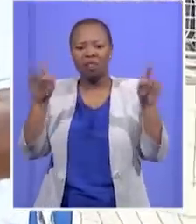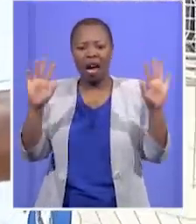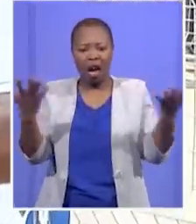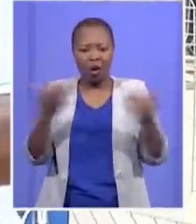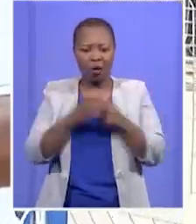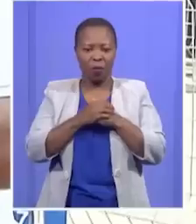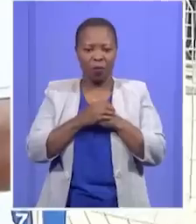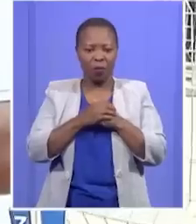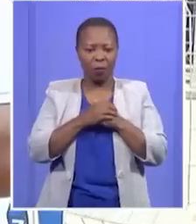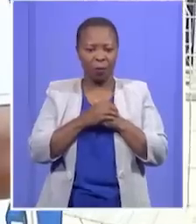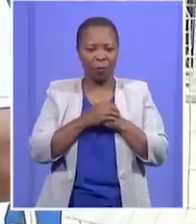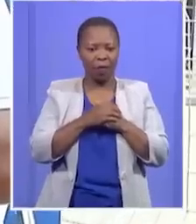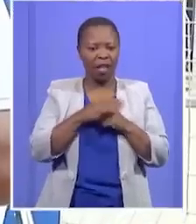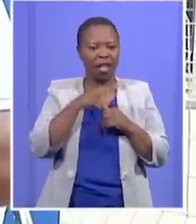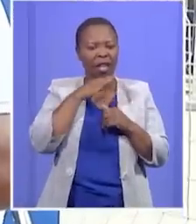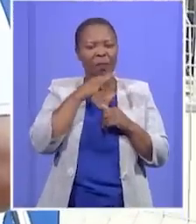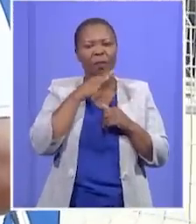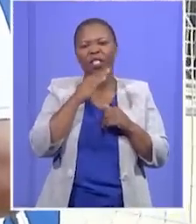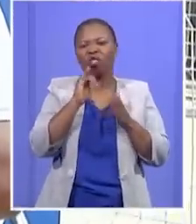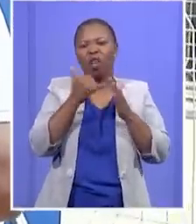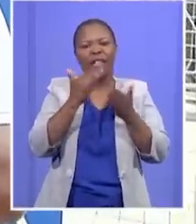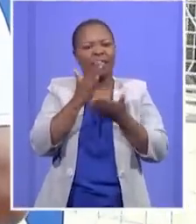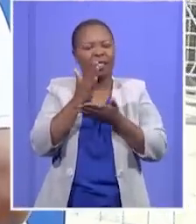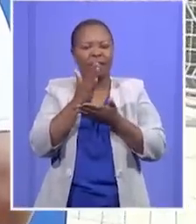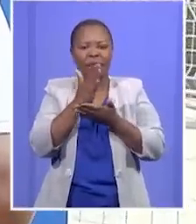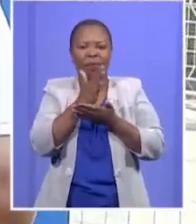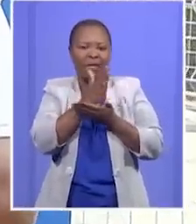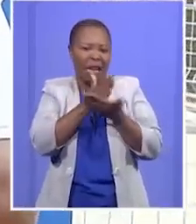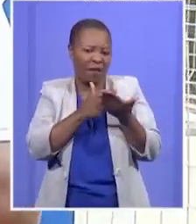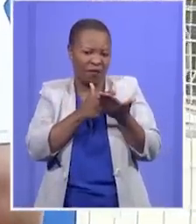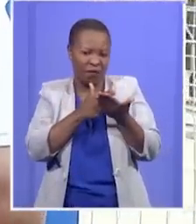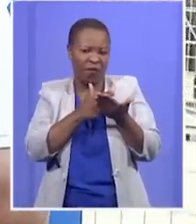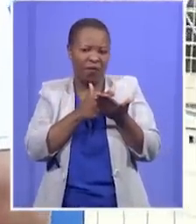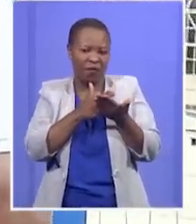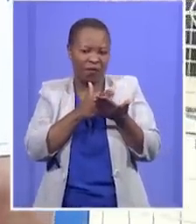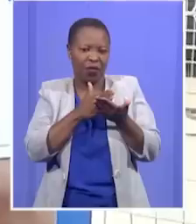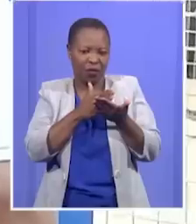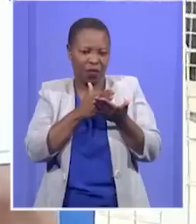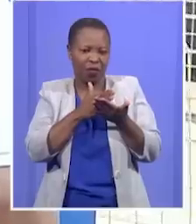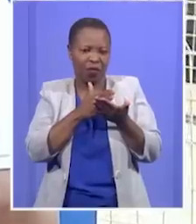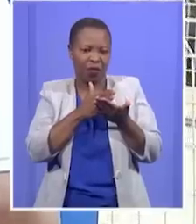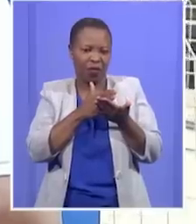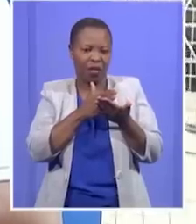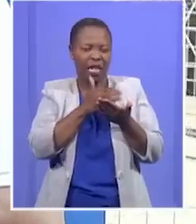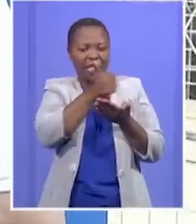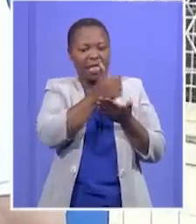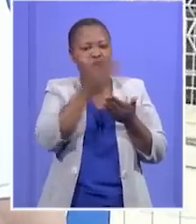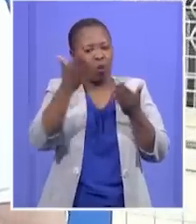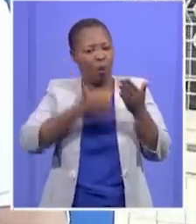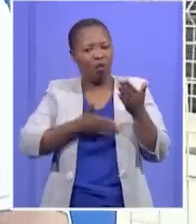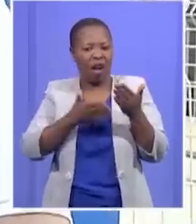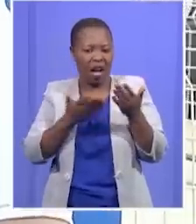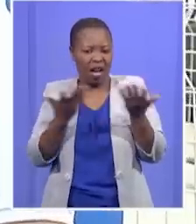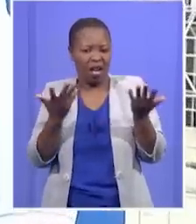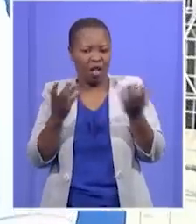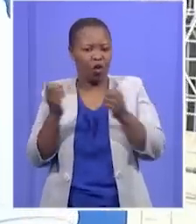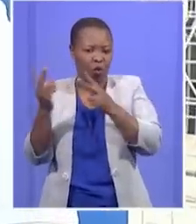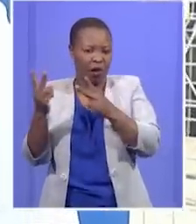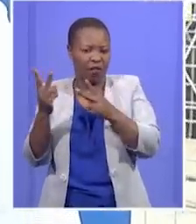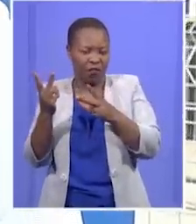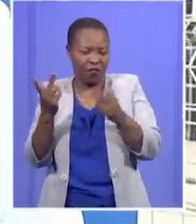6.5 dozen of the other. You know, all of them will always say to you, I will go by